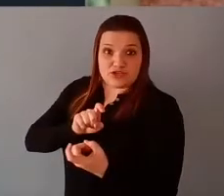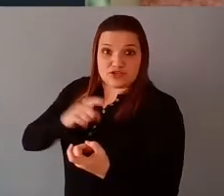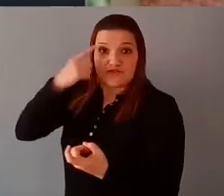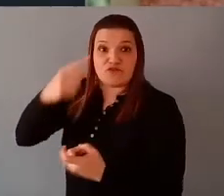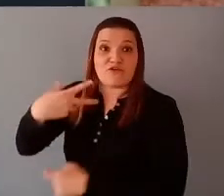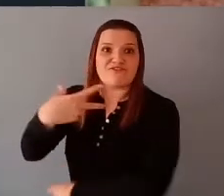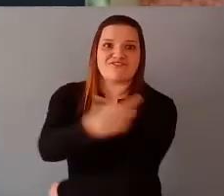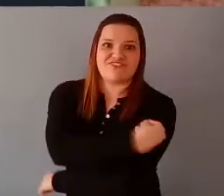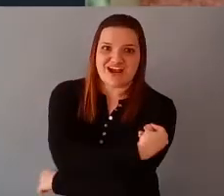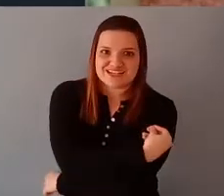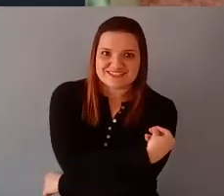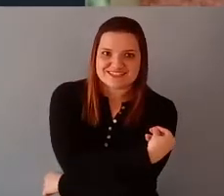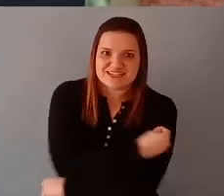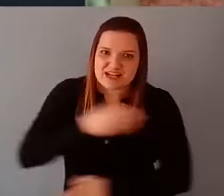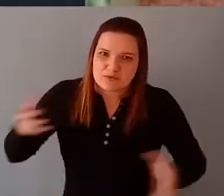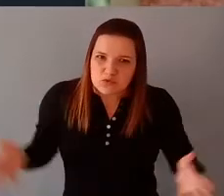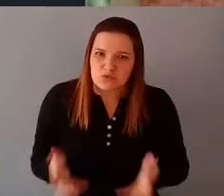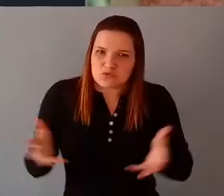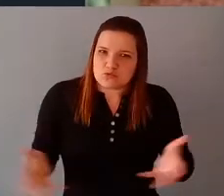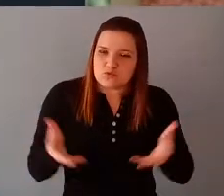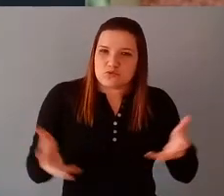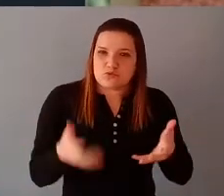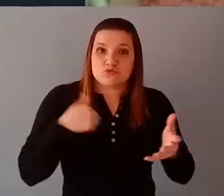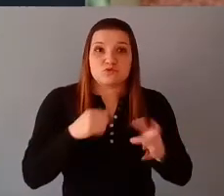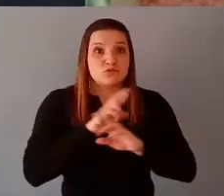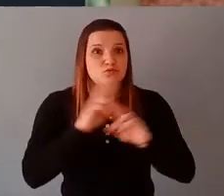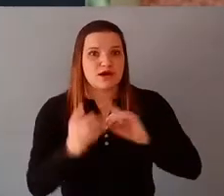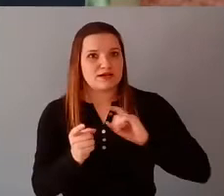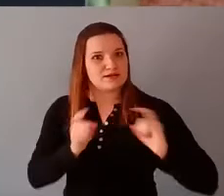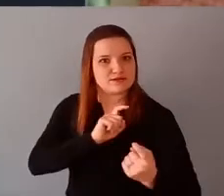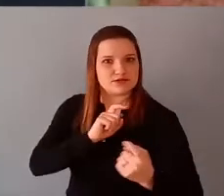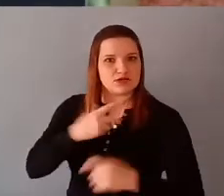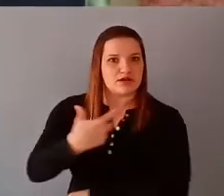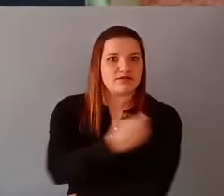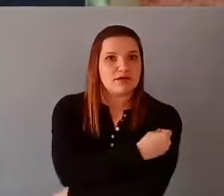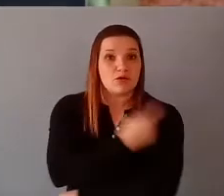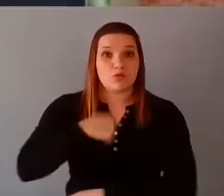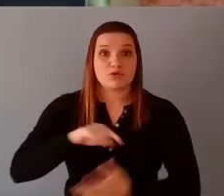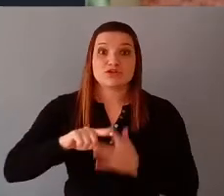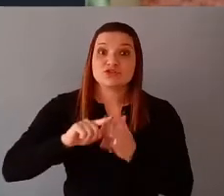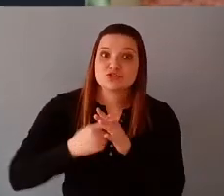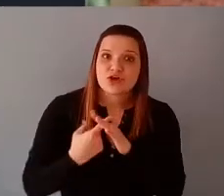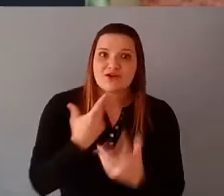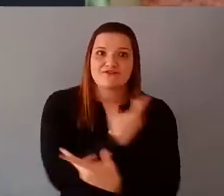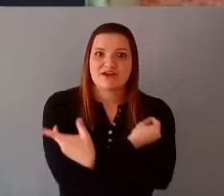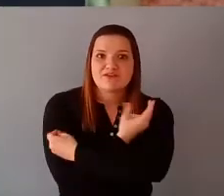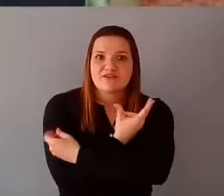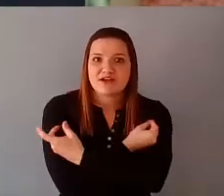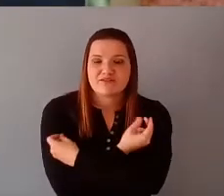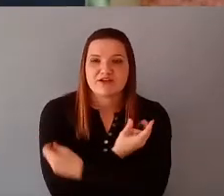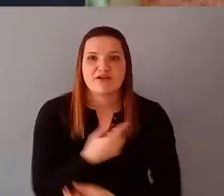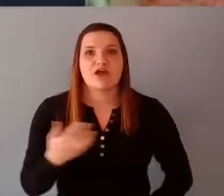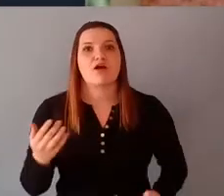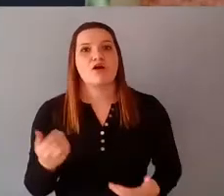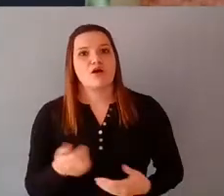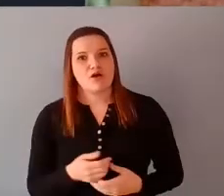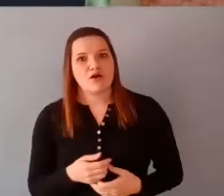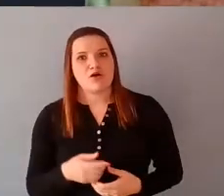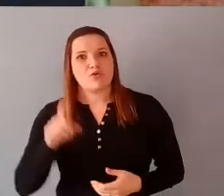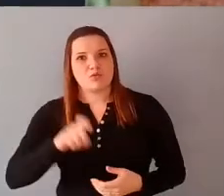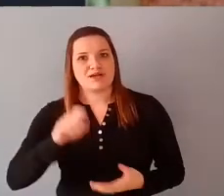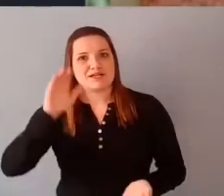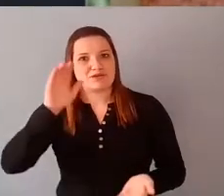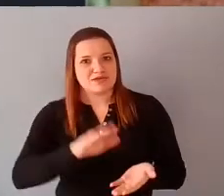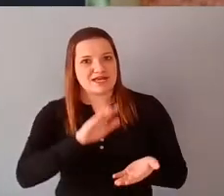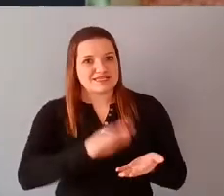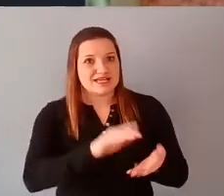we would be ready to pivot, because as we start vaccinating everybody, you think, well, then we need to do less and